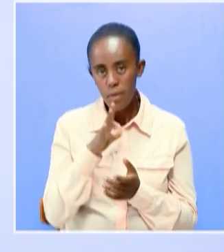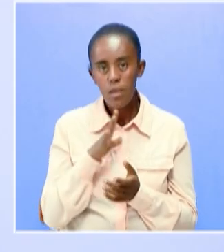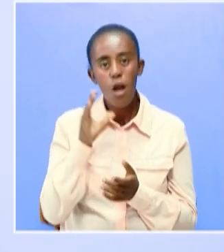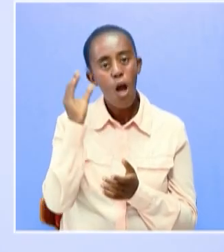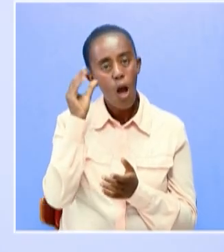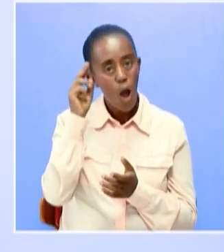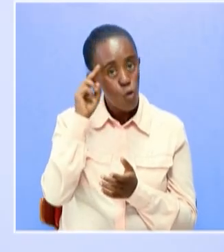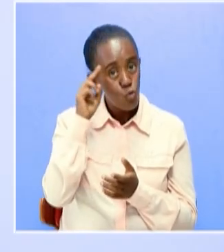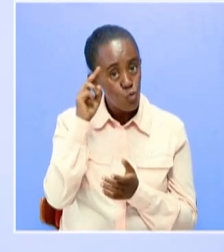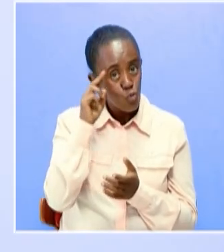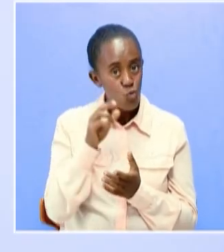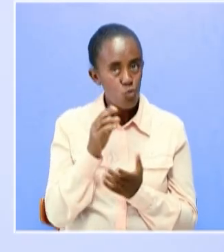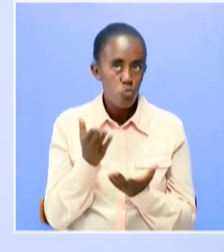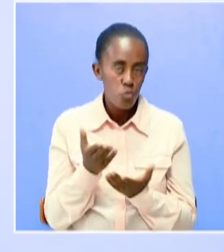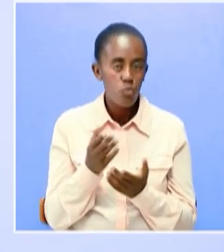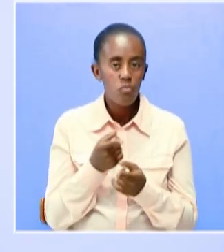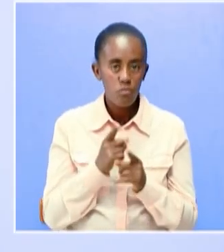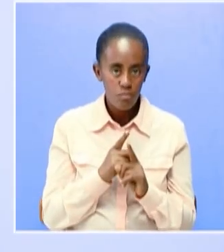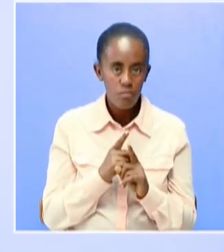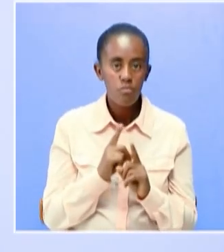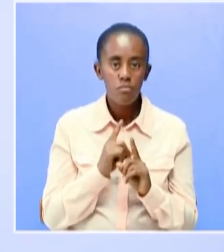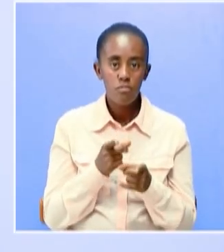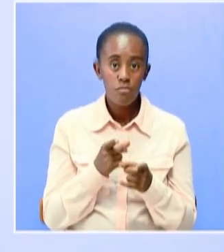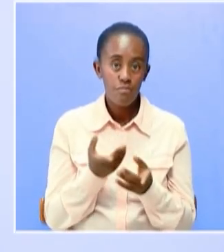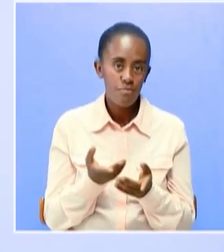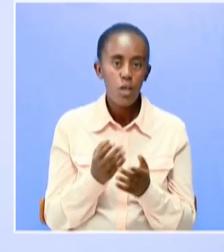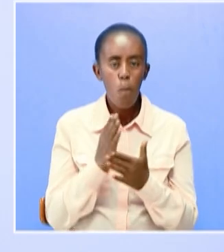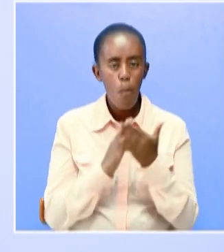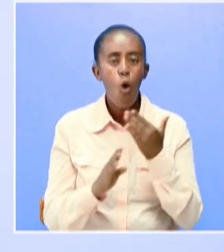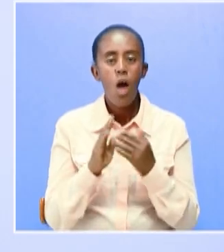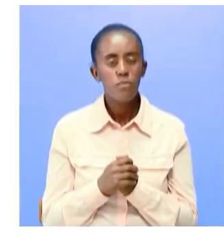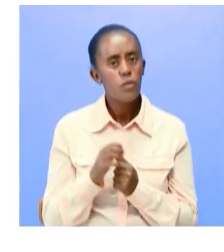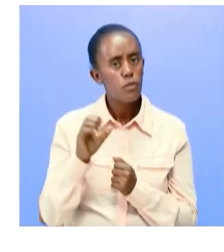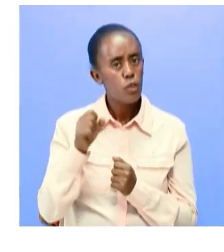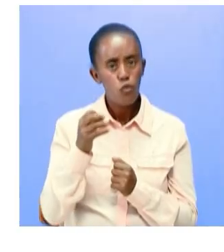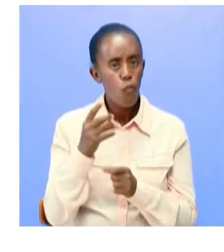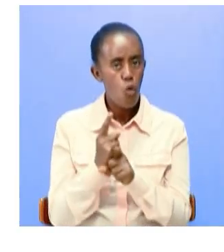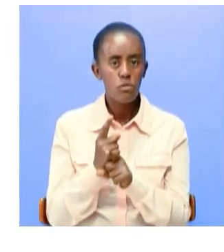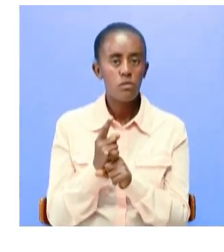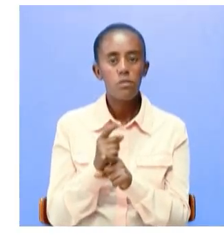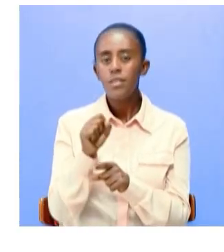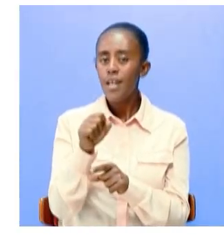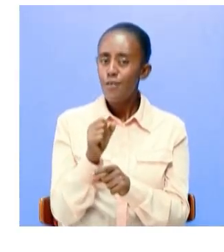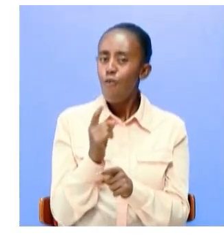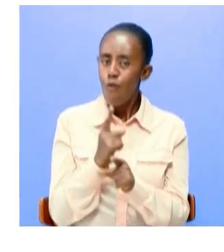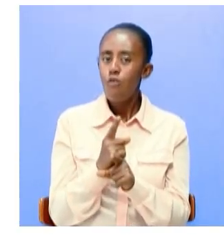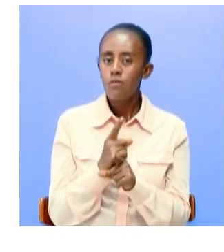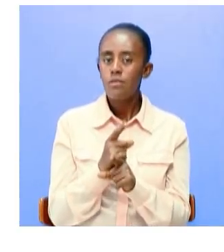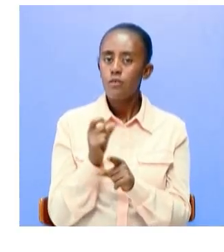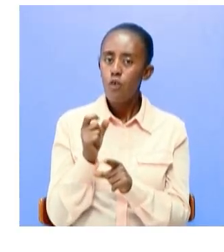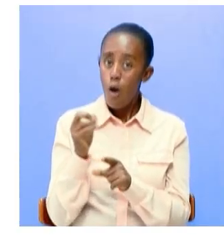Hailu can answer or can respond in polite ways. Yes, of